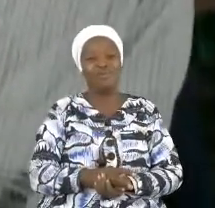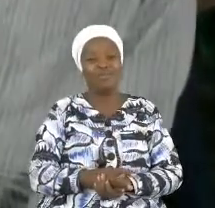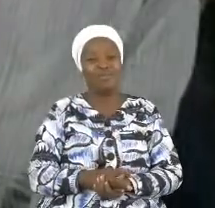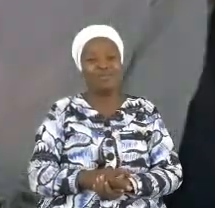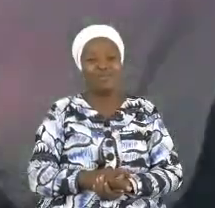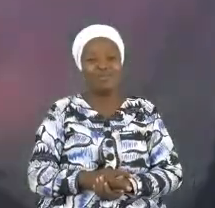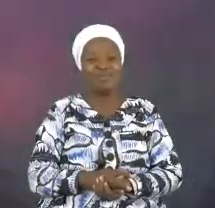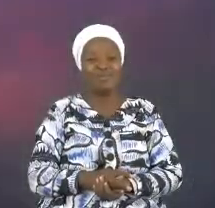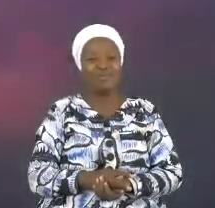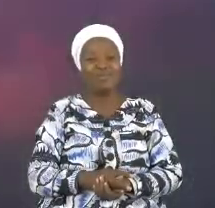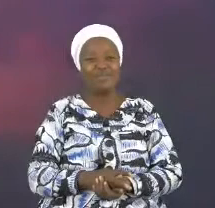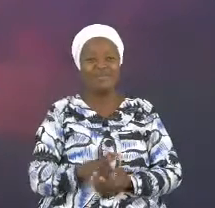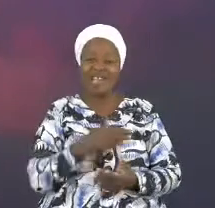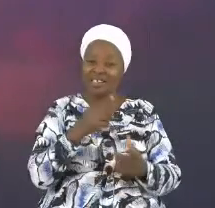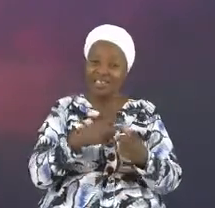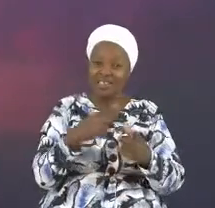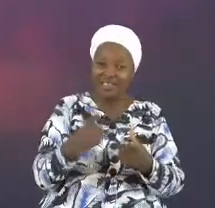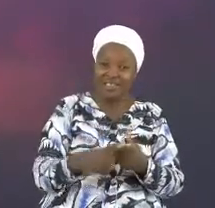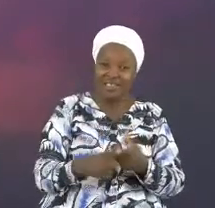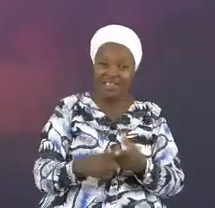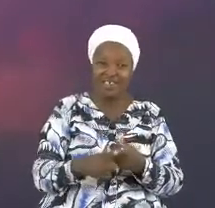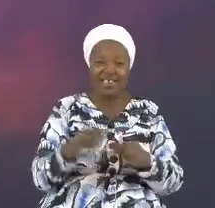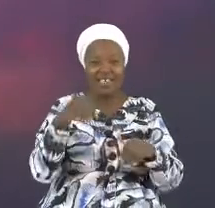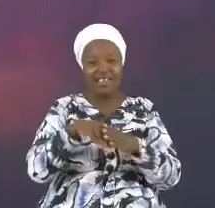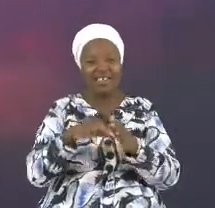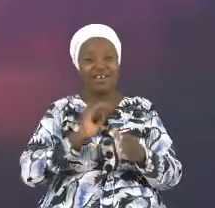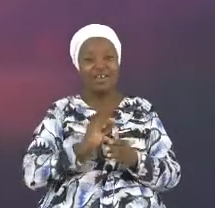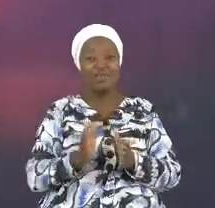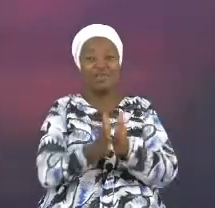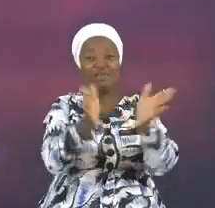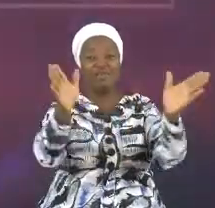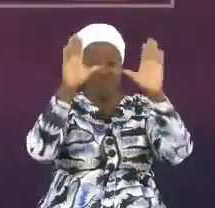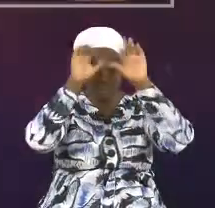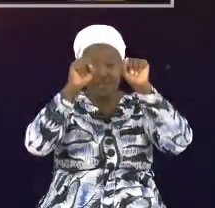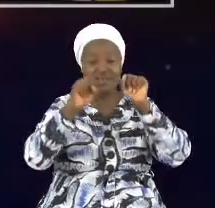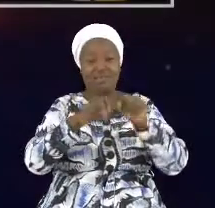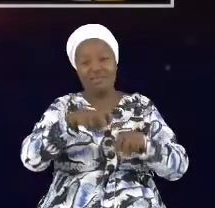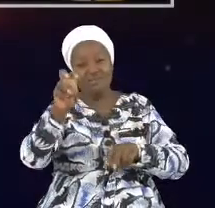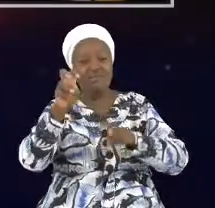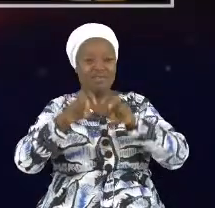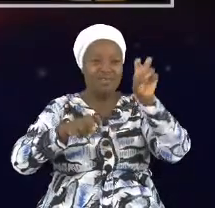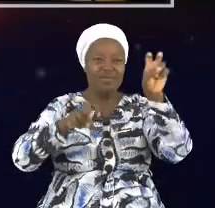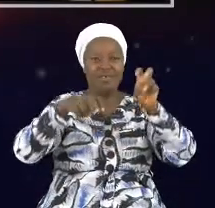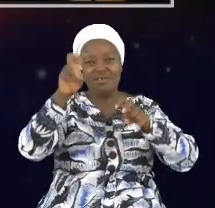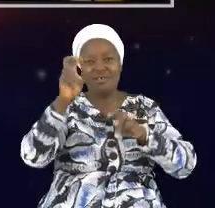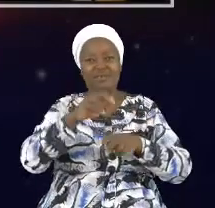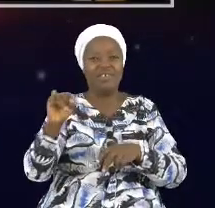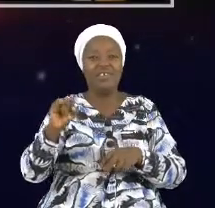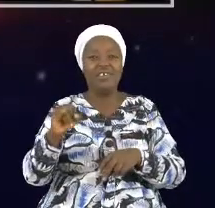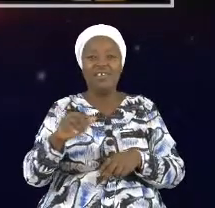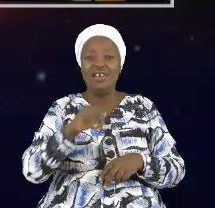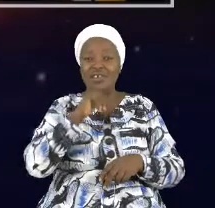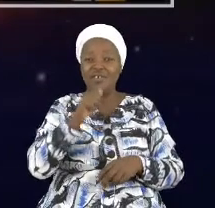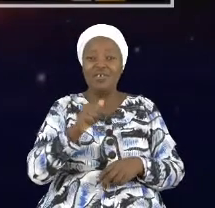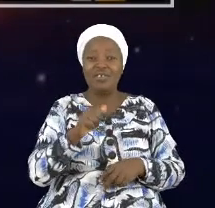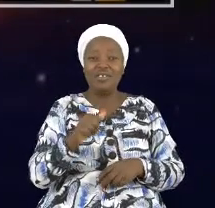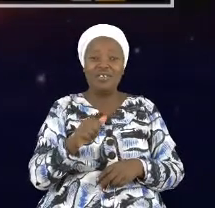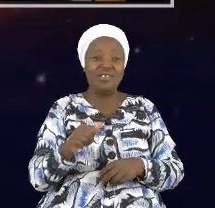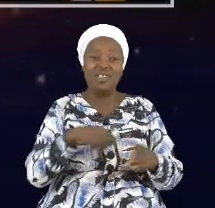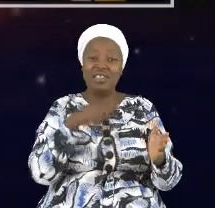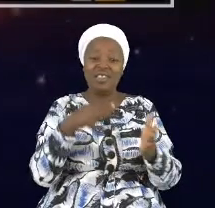And then in my traveling, not this last February now,